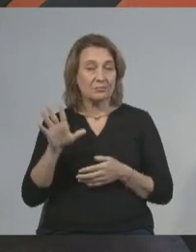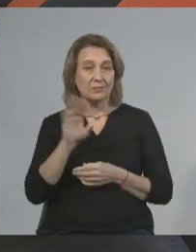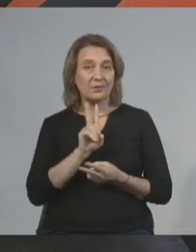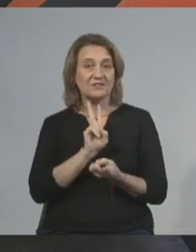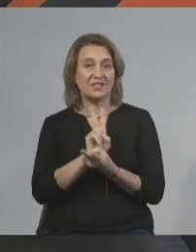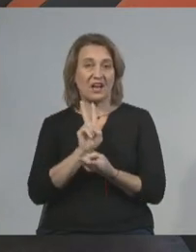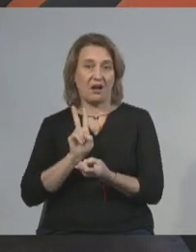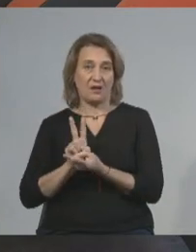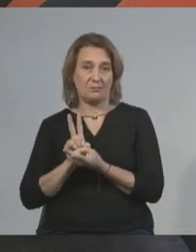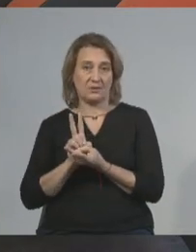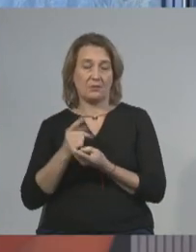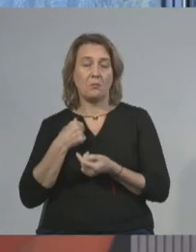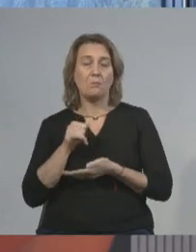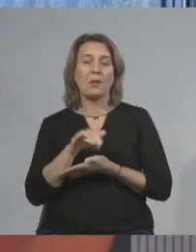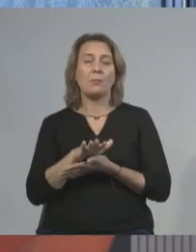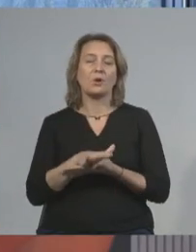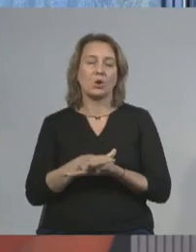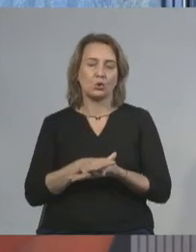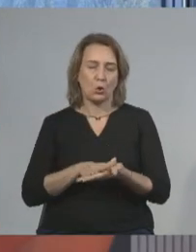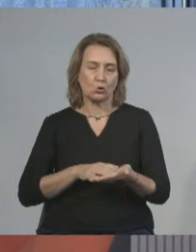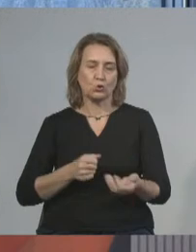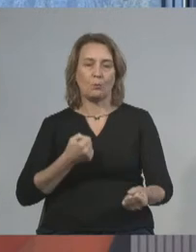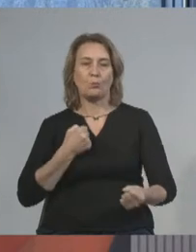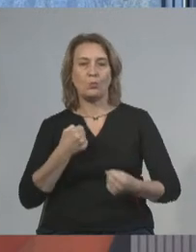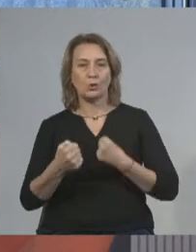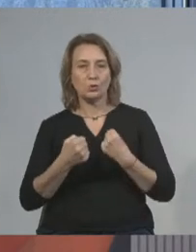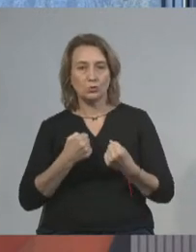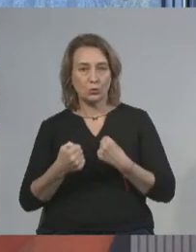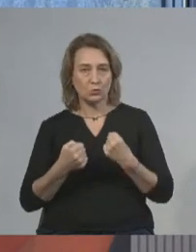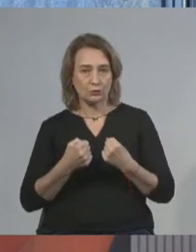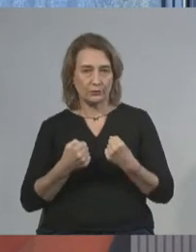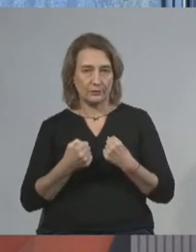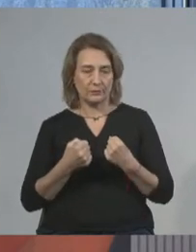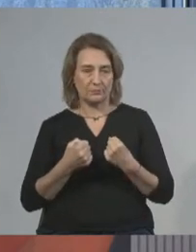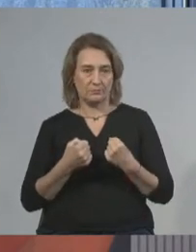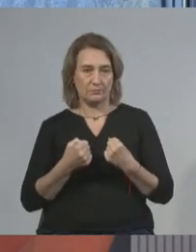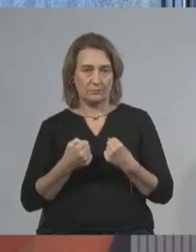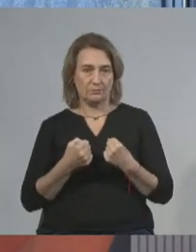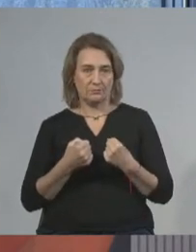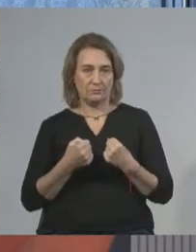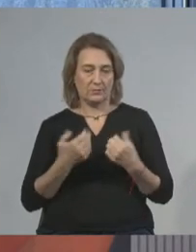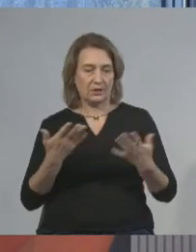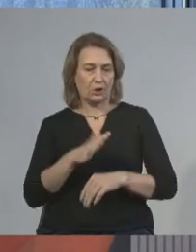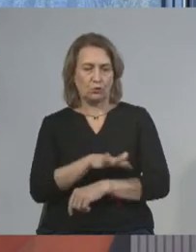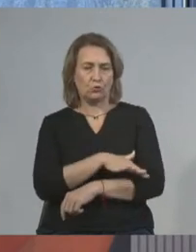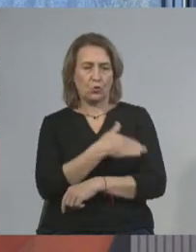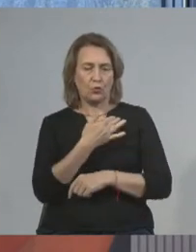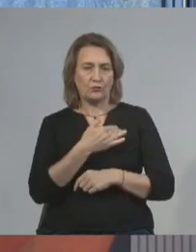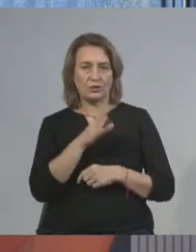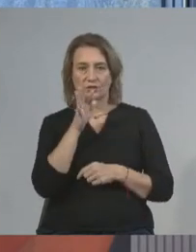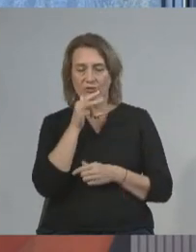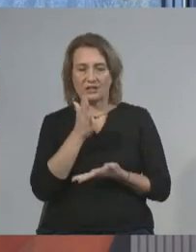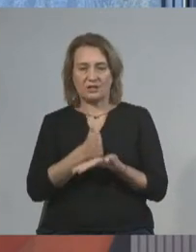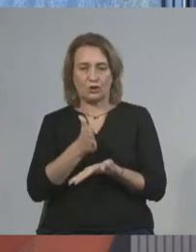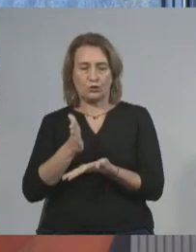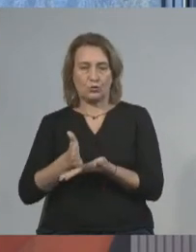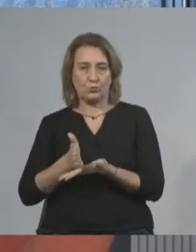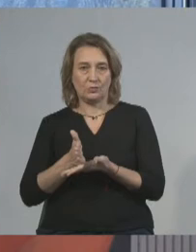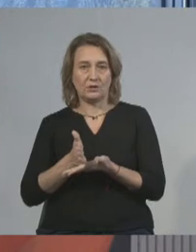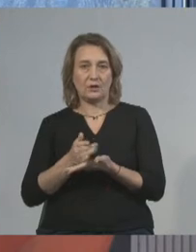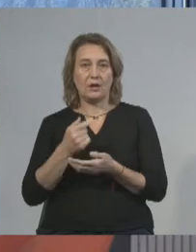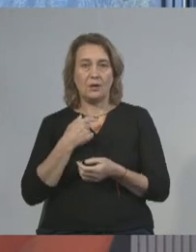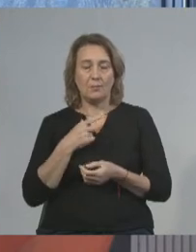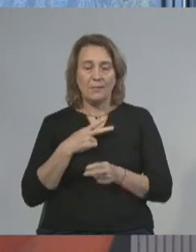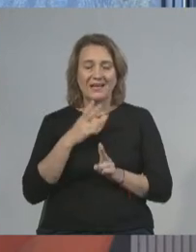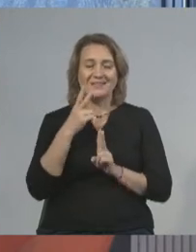enemies everywhere so we continue finding the same narratives which we have been fighting before